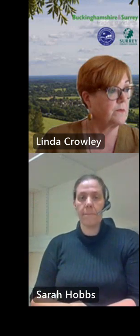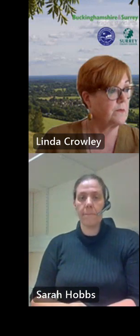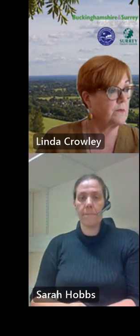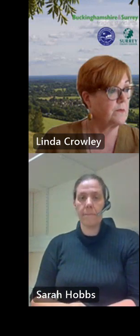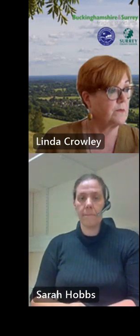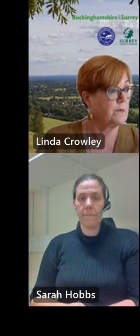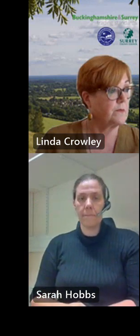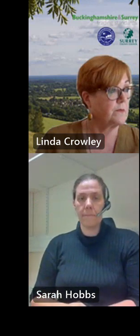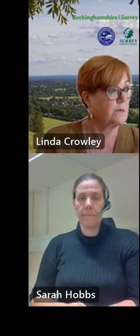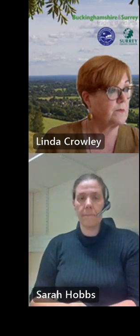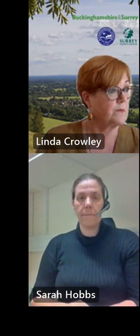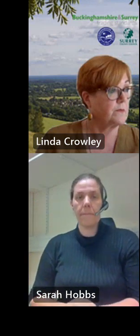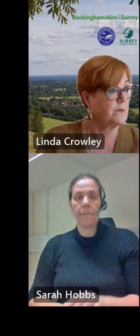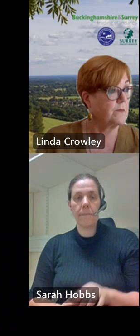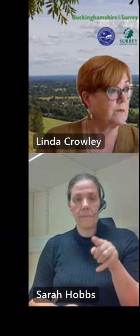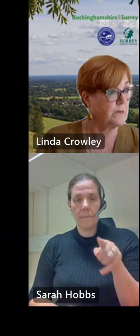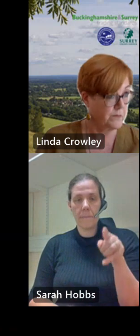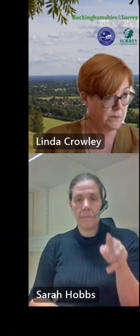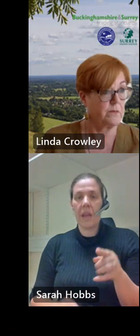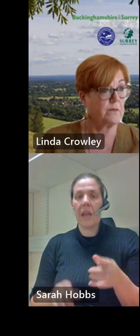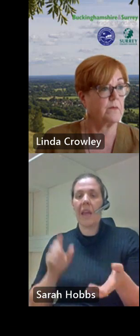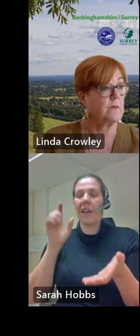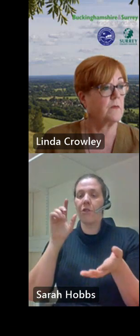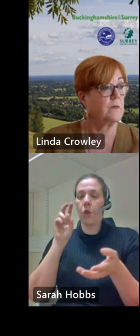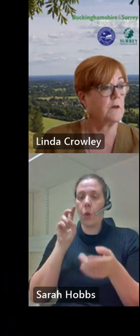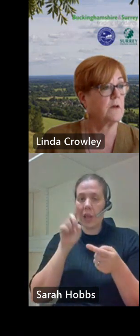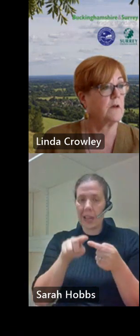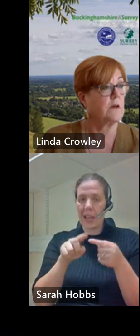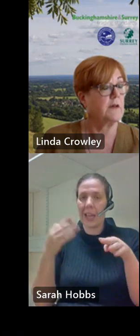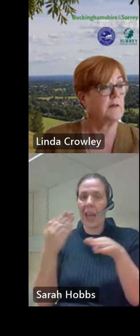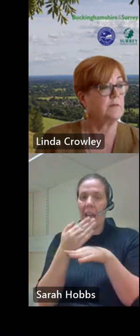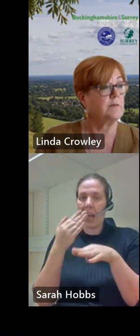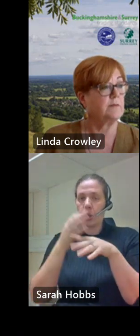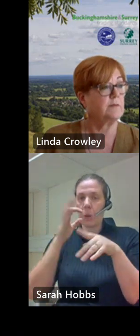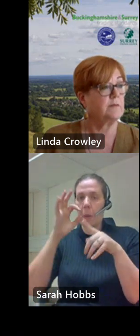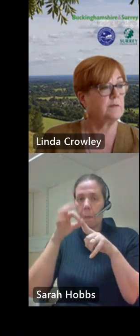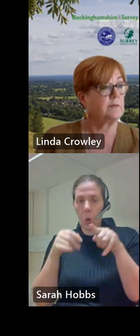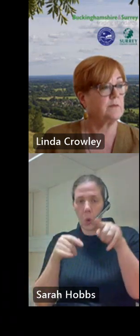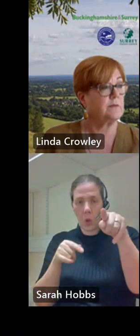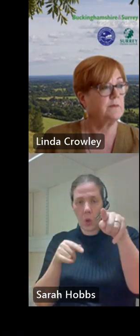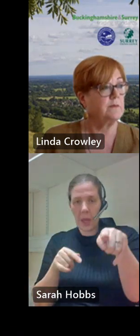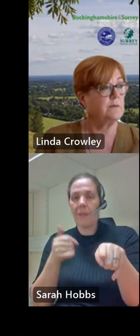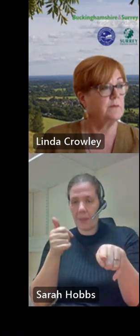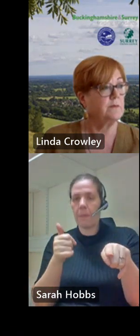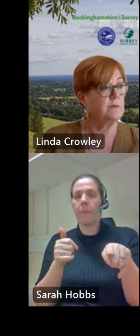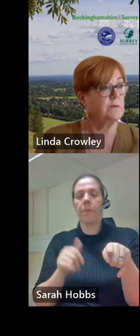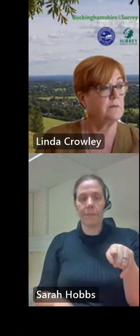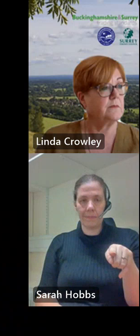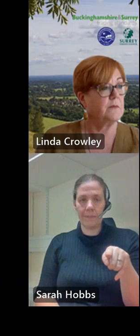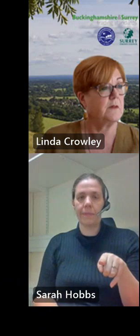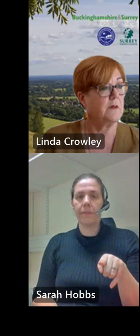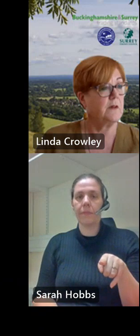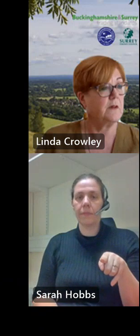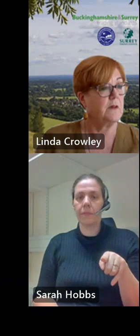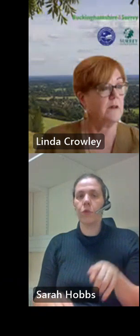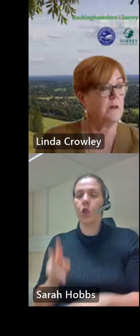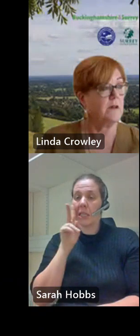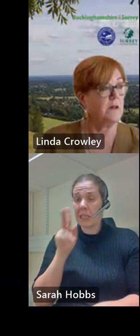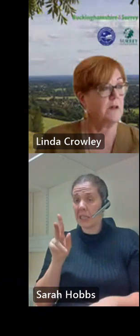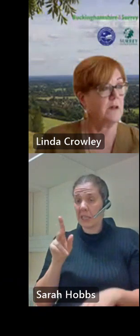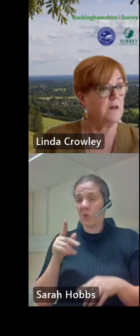If you'd like to click all the way through until you get to where it says Action Fraud at the top, that's it, fine, thank you. Okay, a little bit about